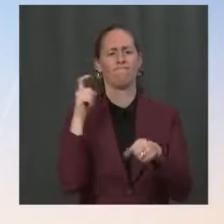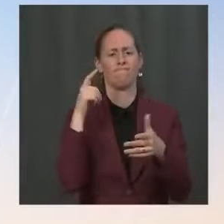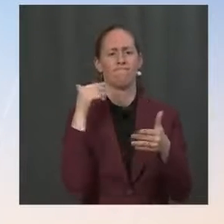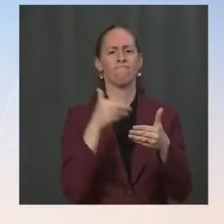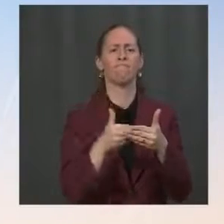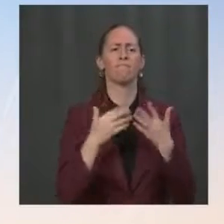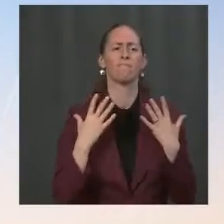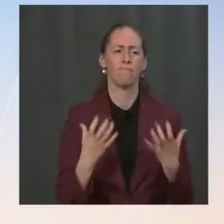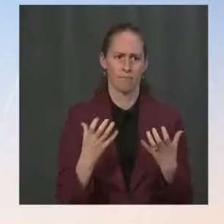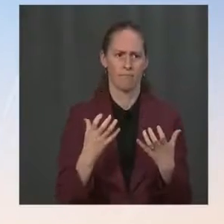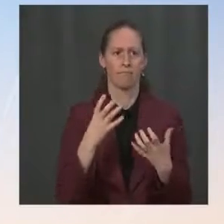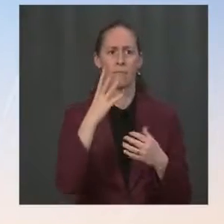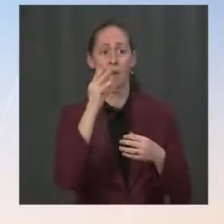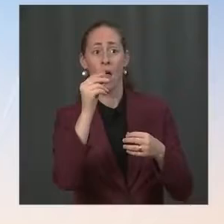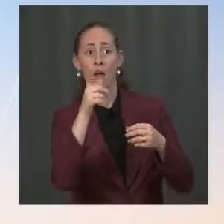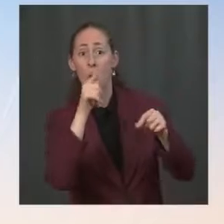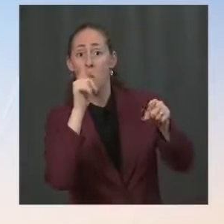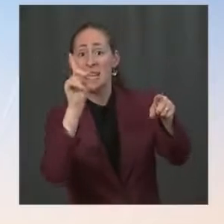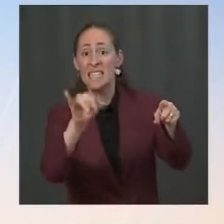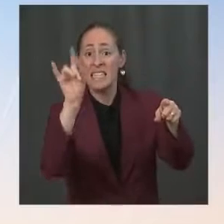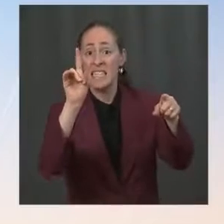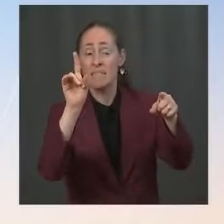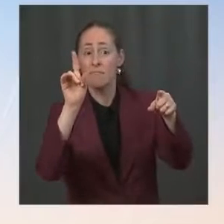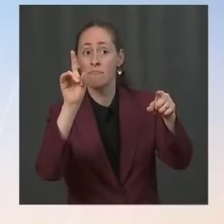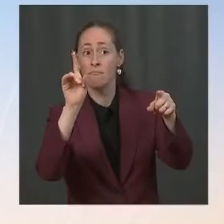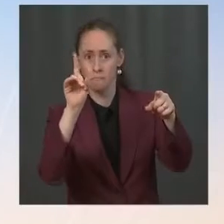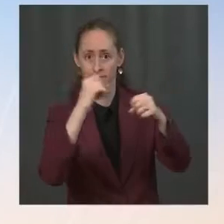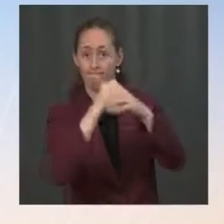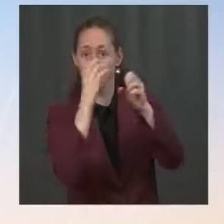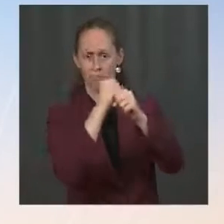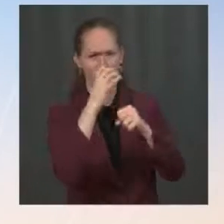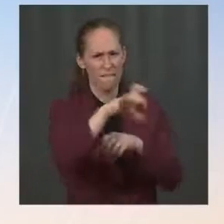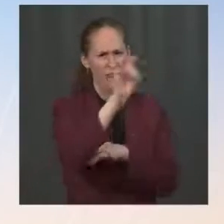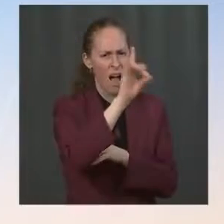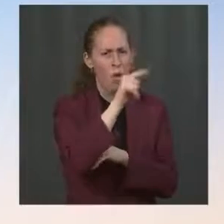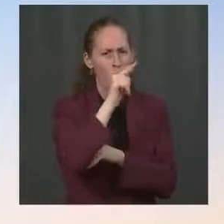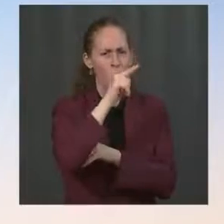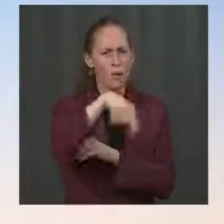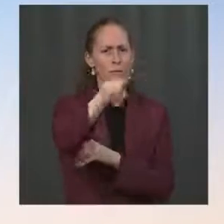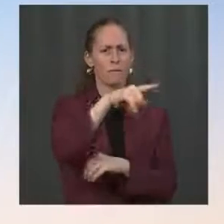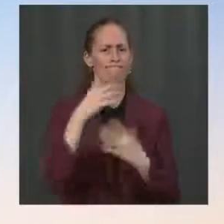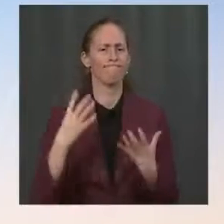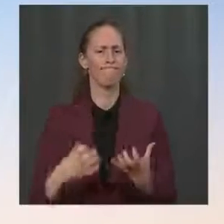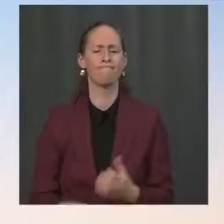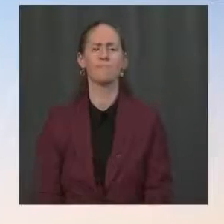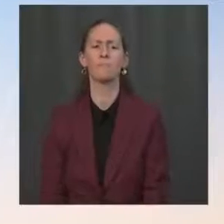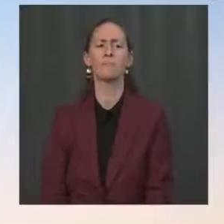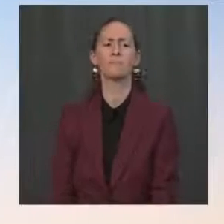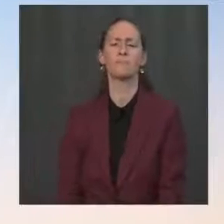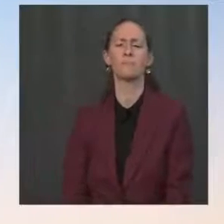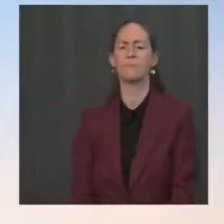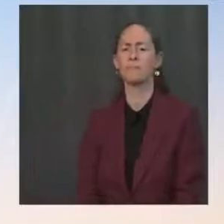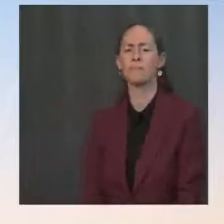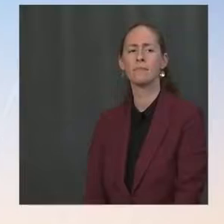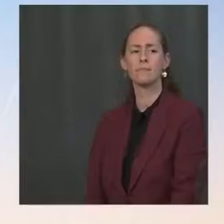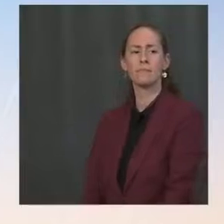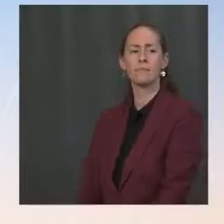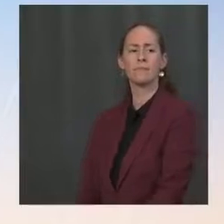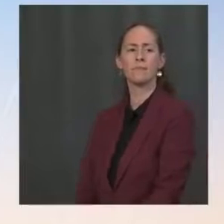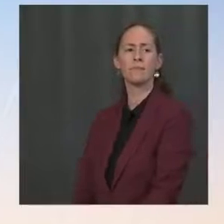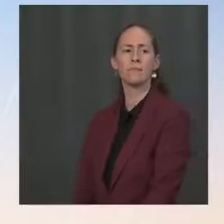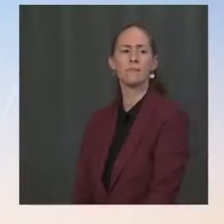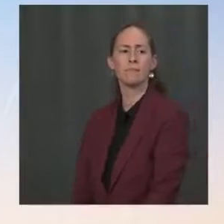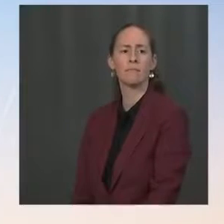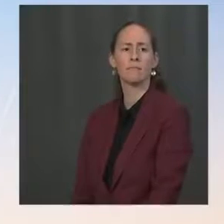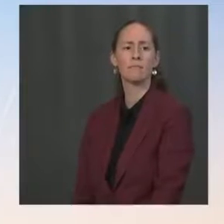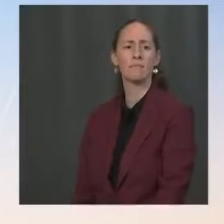individuals, the terrorists who killed service members today as well. Go ahead. Thank you, Jen. You just noted you were in some of these